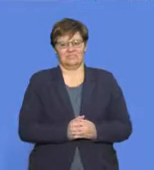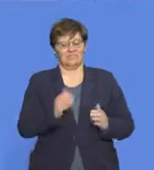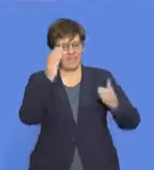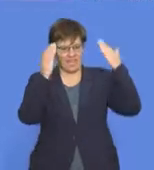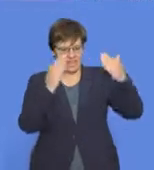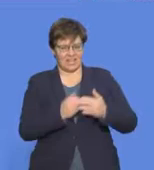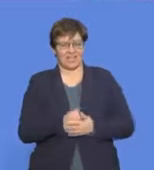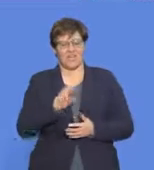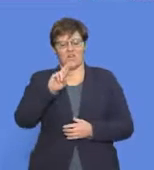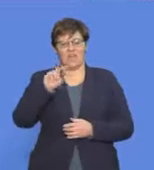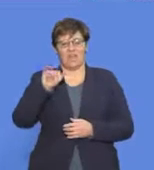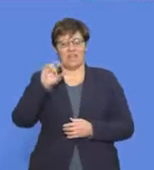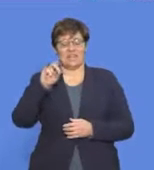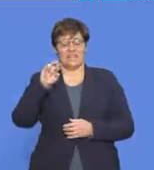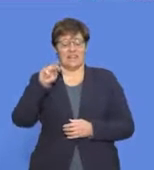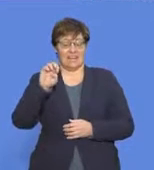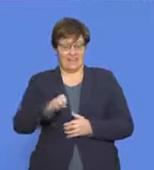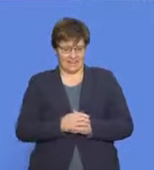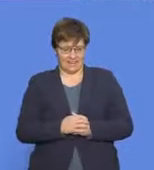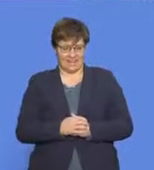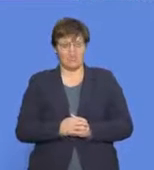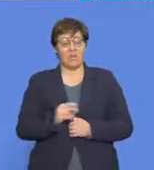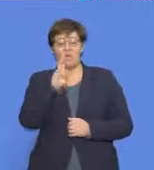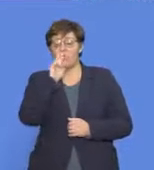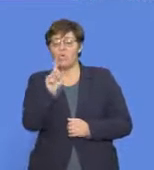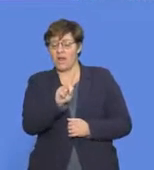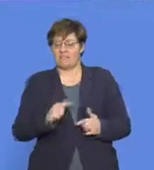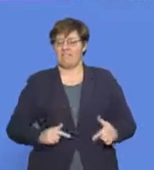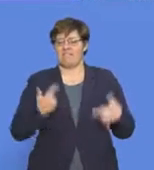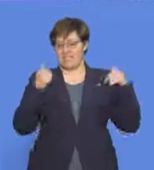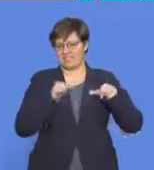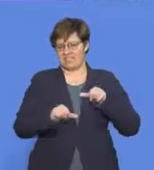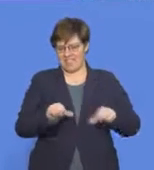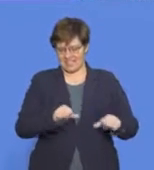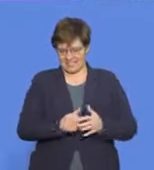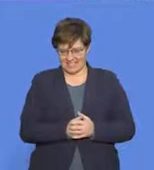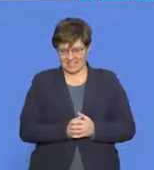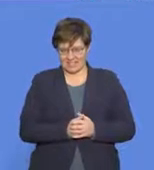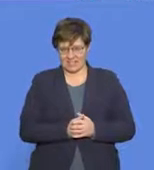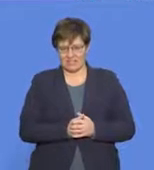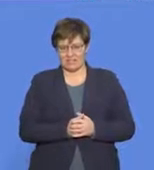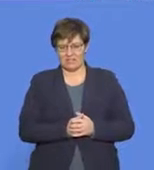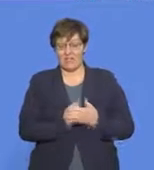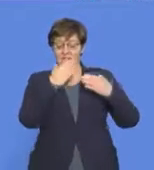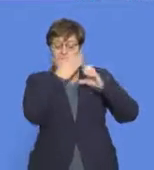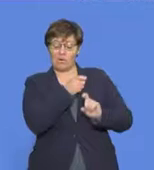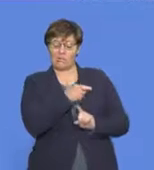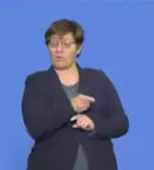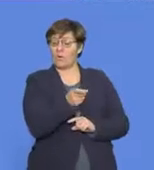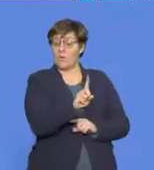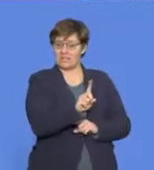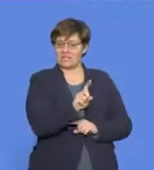Hi, I'm Radine. Today we're going to be looking at life sciences, and we're going to be looking at the topic